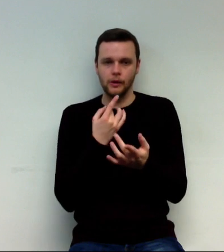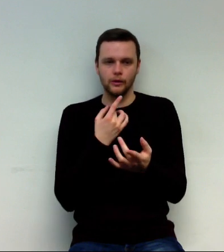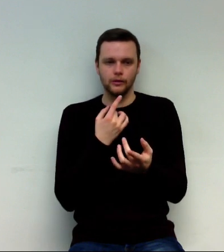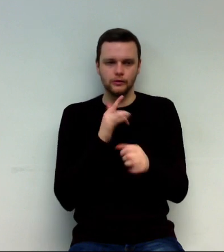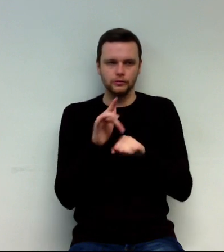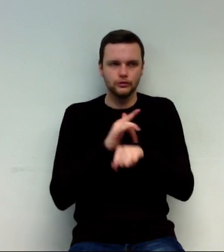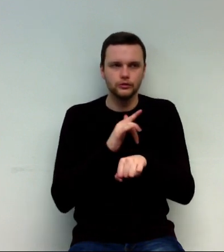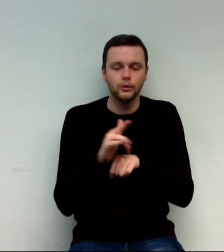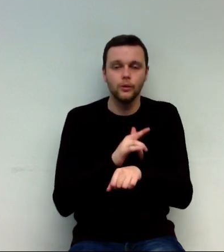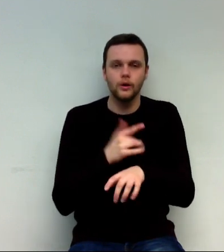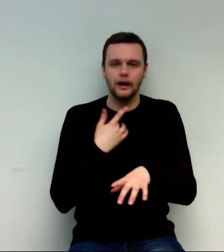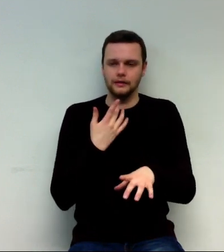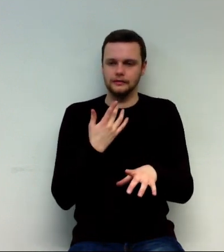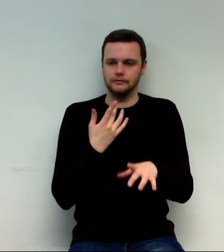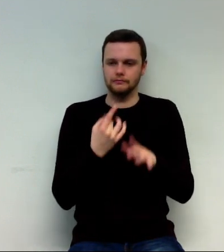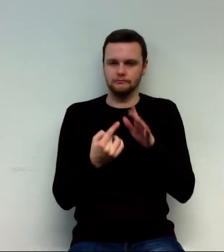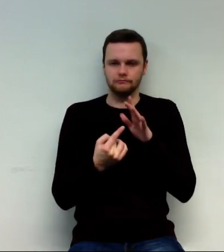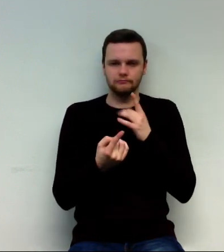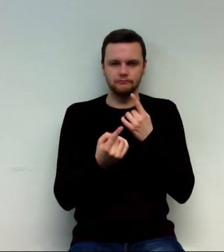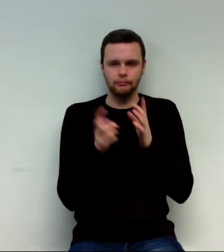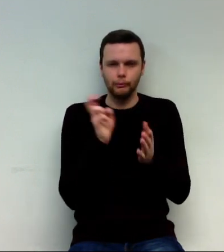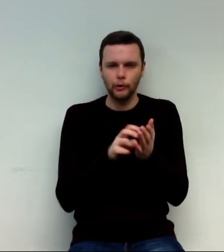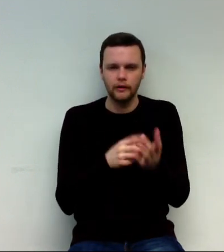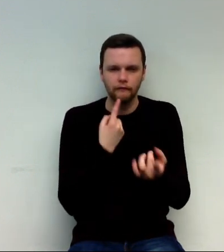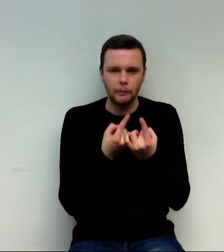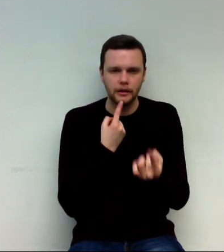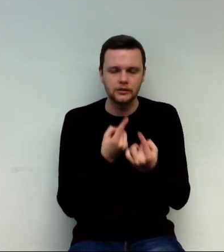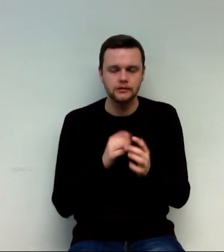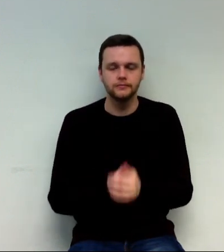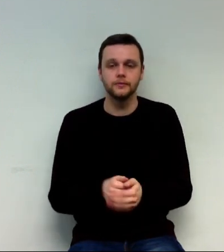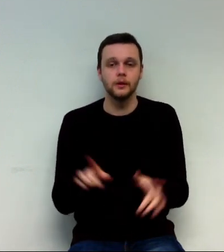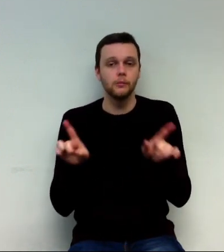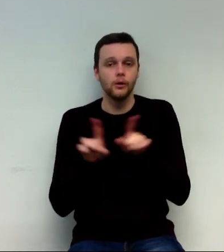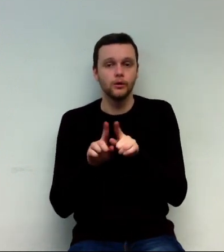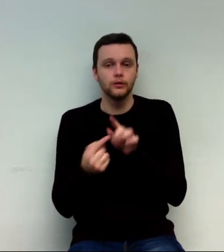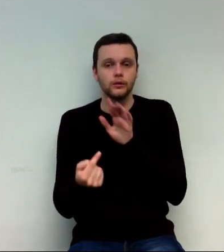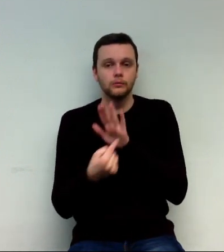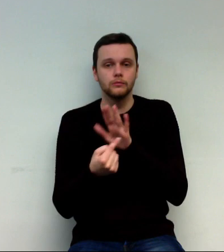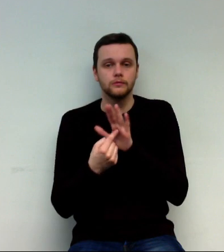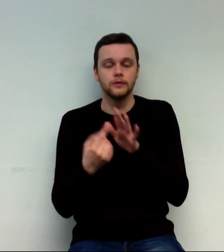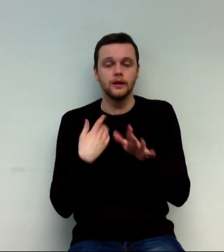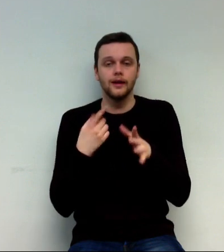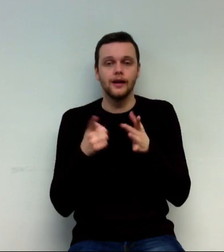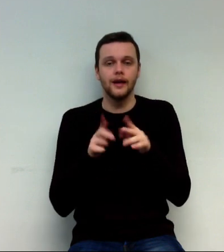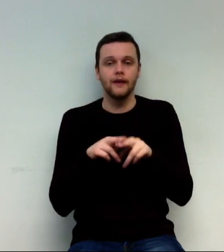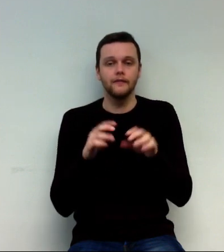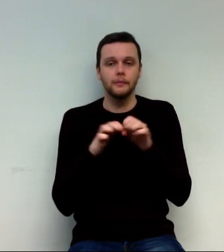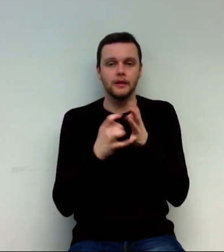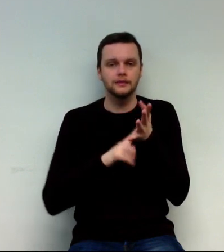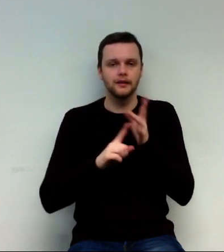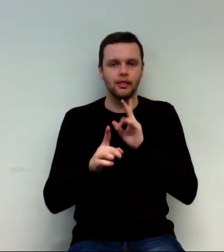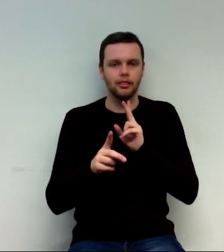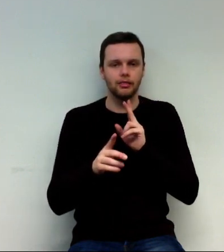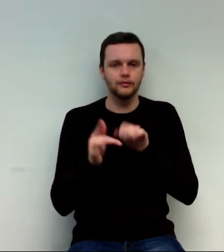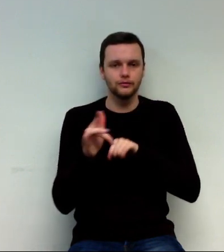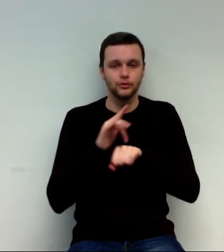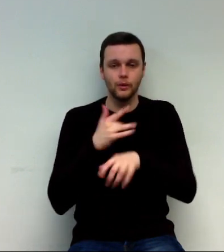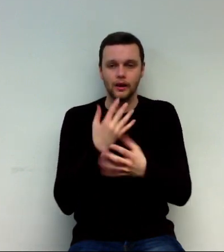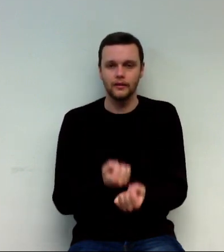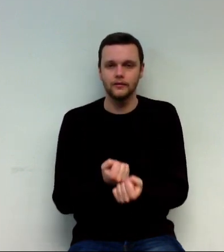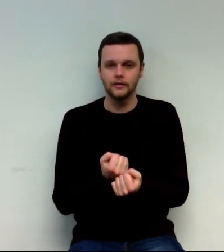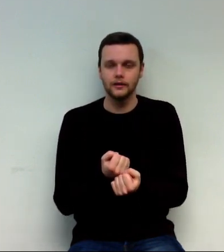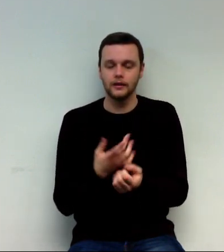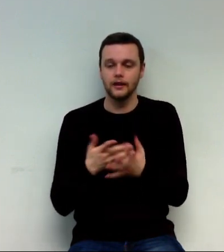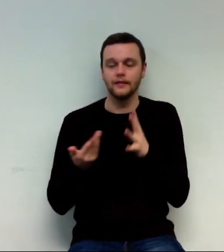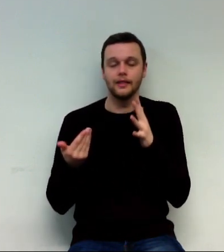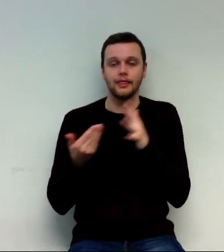information. And a key thing to also add into your BSL, if you've got BSL shows or any shows, is our